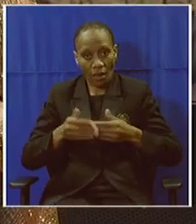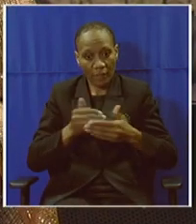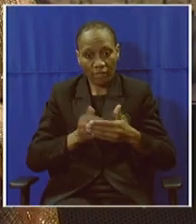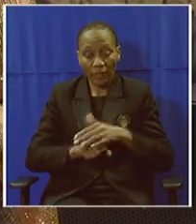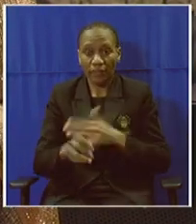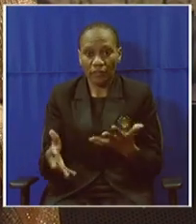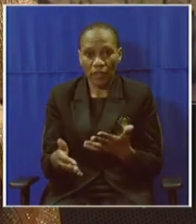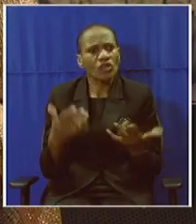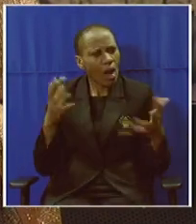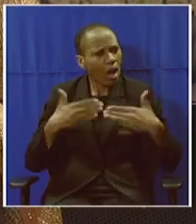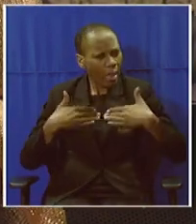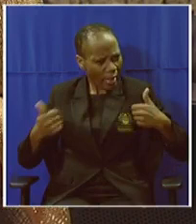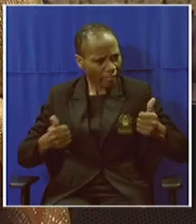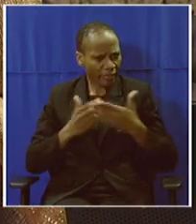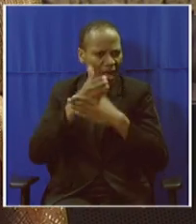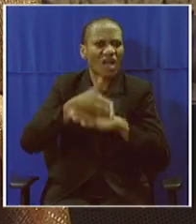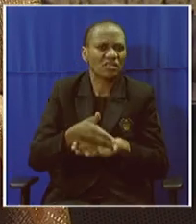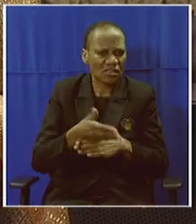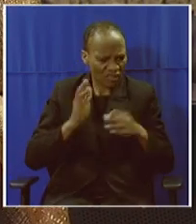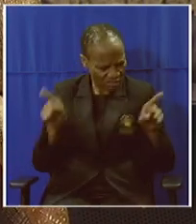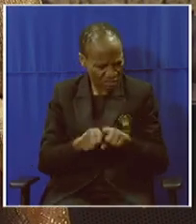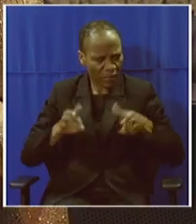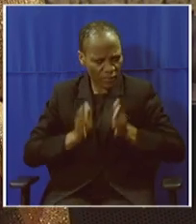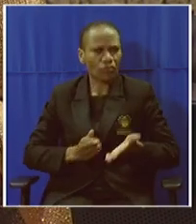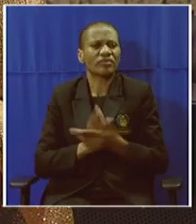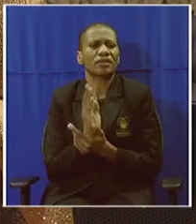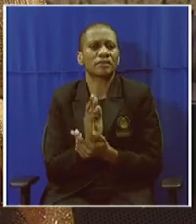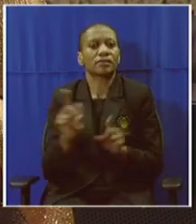Access to health is indeed a human right, as the Bill of Rights